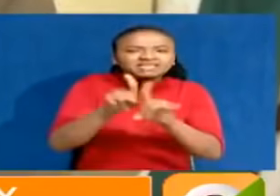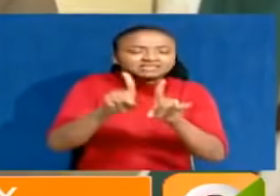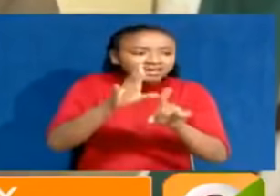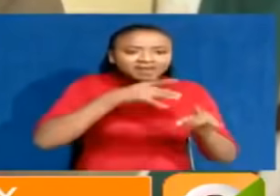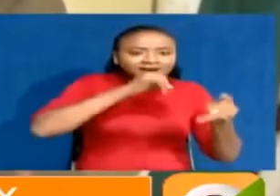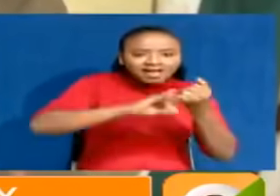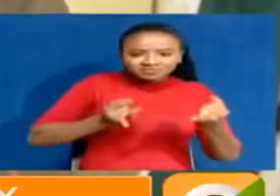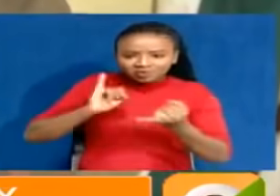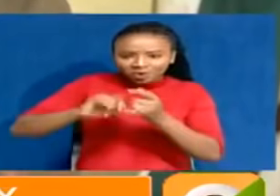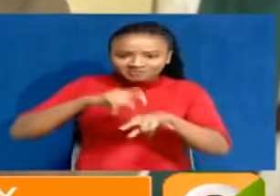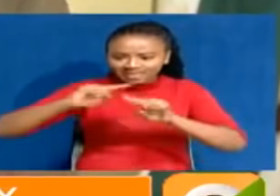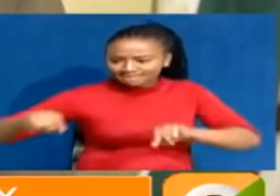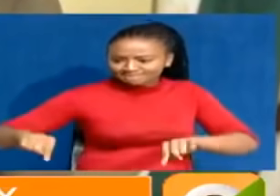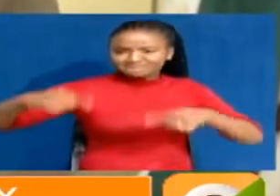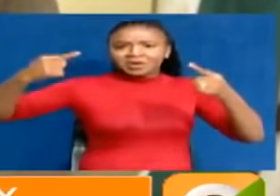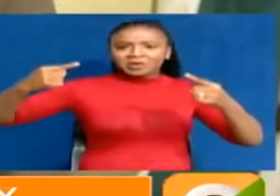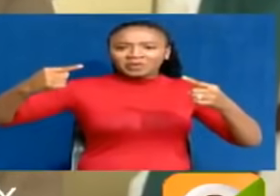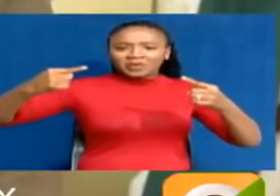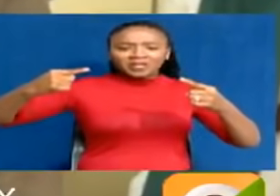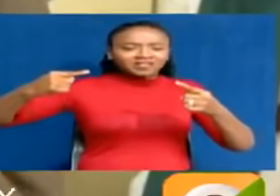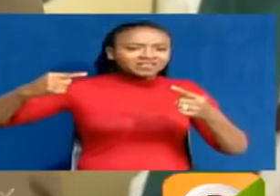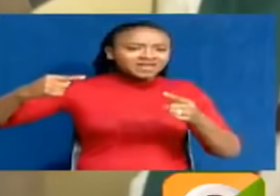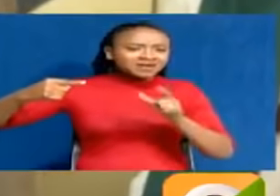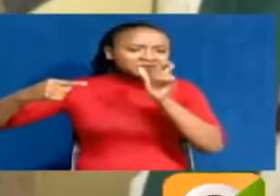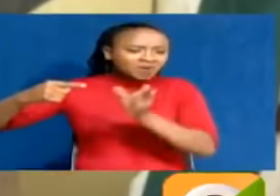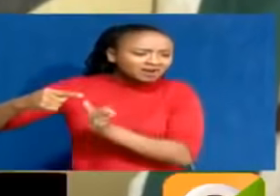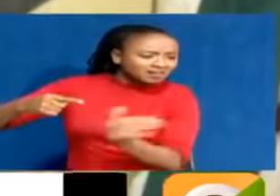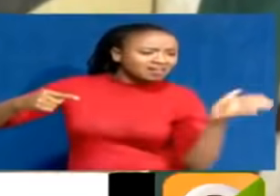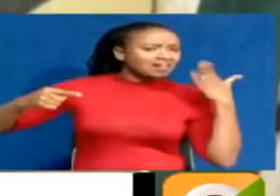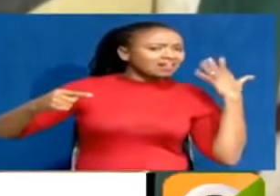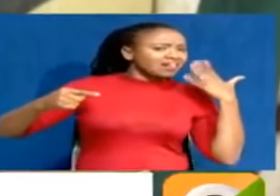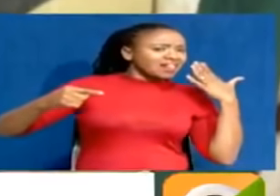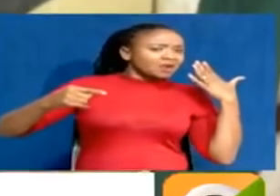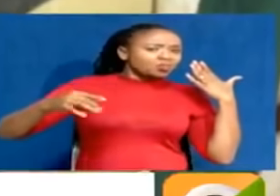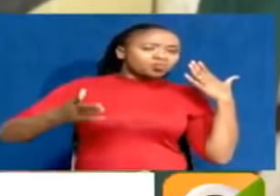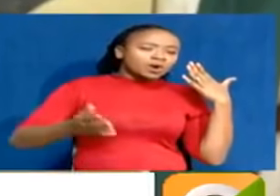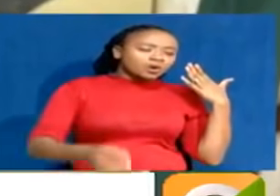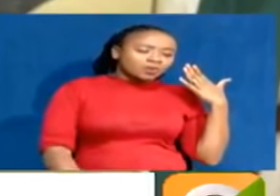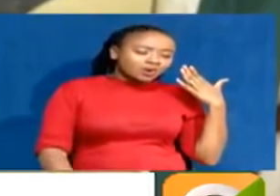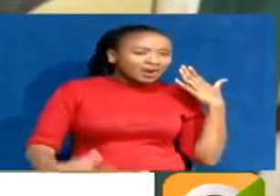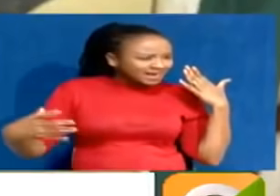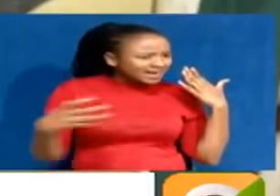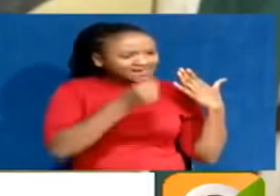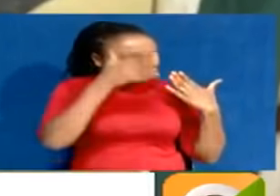bwana wakikosana, and you find your partner in the act, caught in the act,